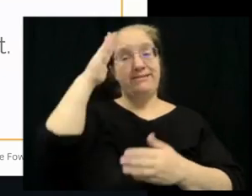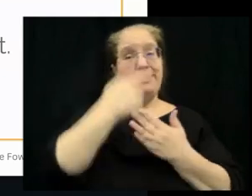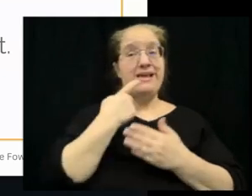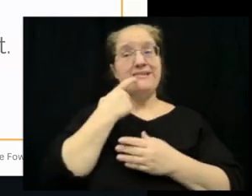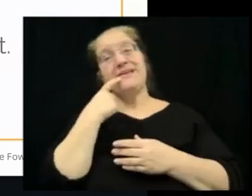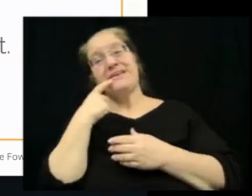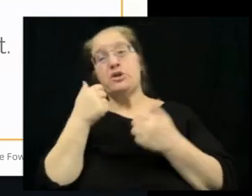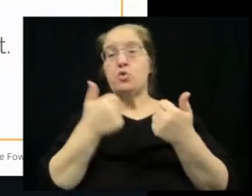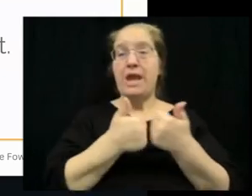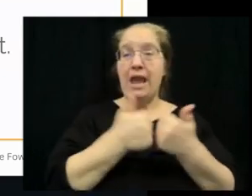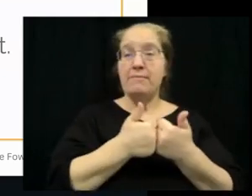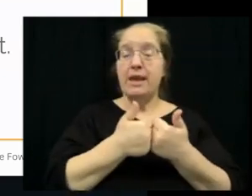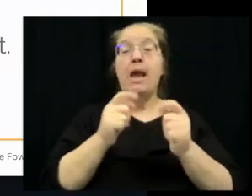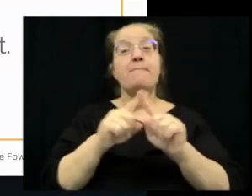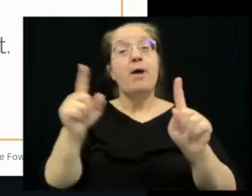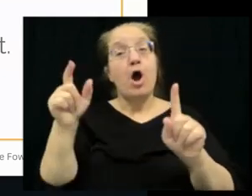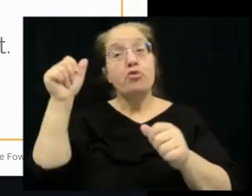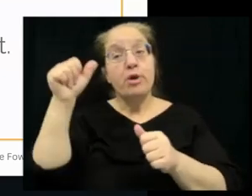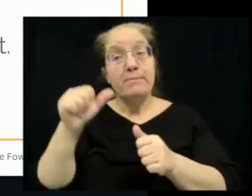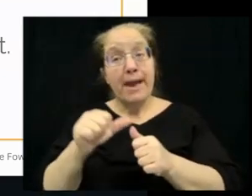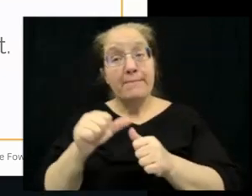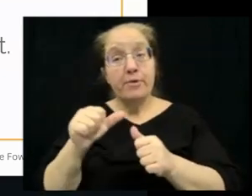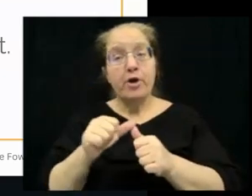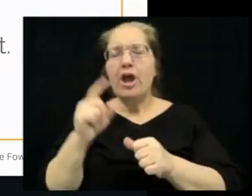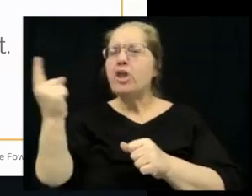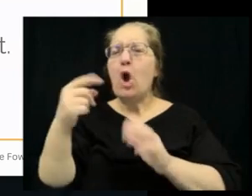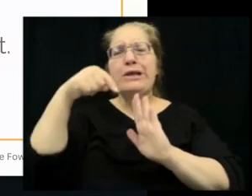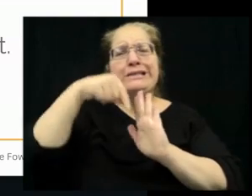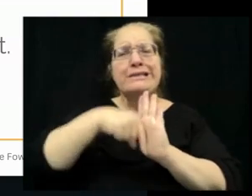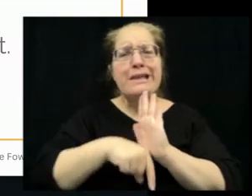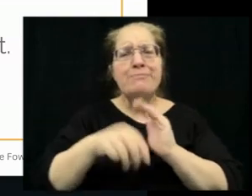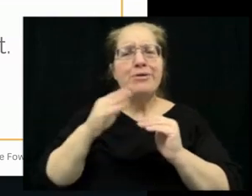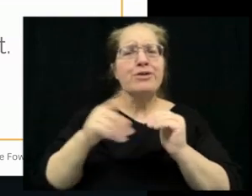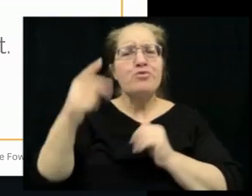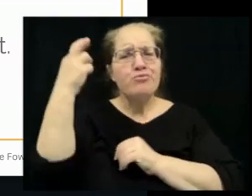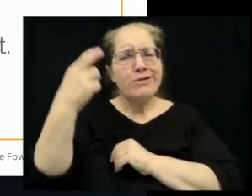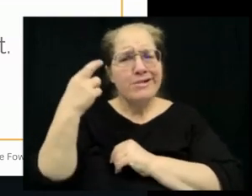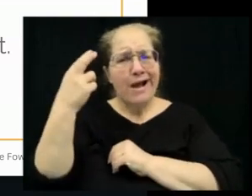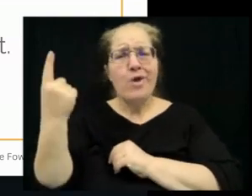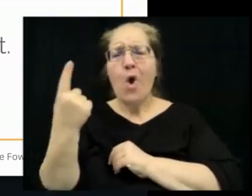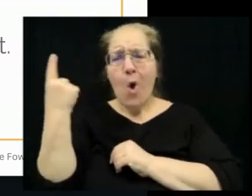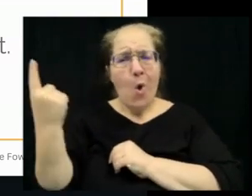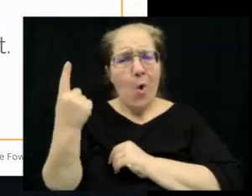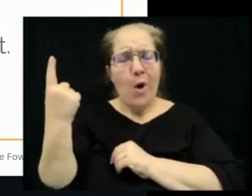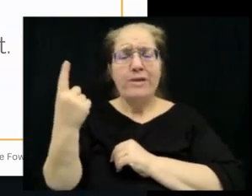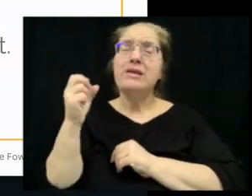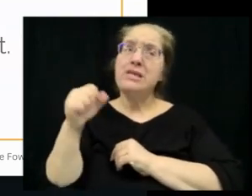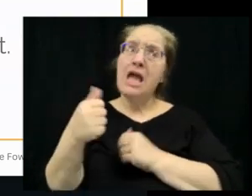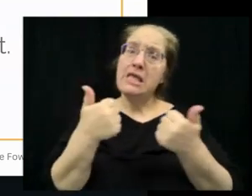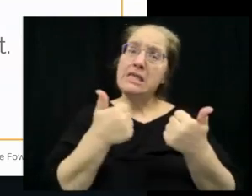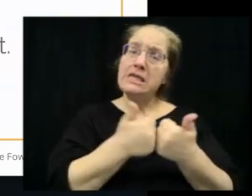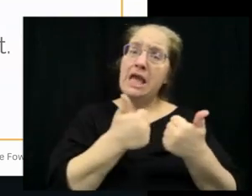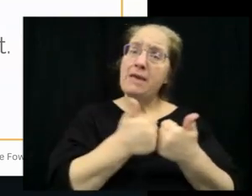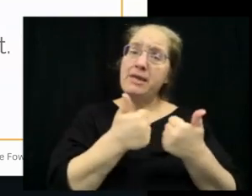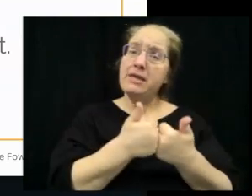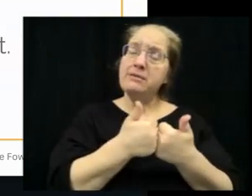remember what I said. It's always more than meets the eye. Yes, gaming was a